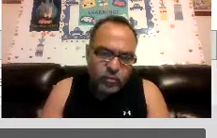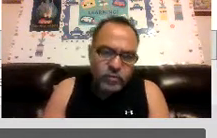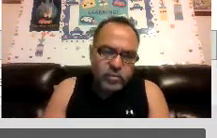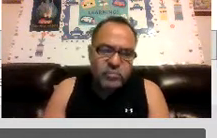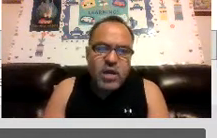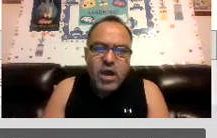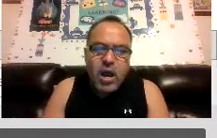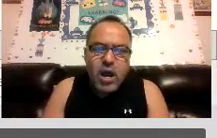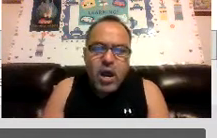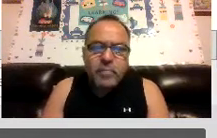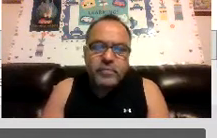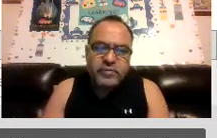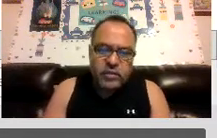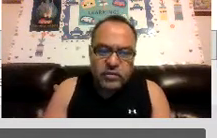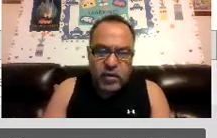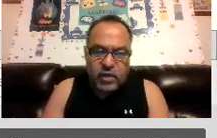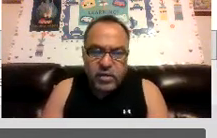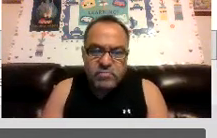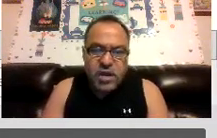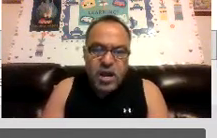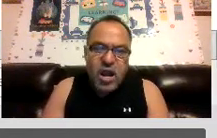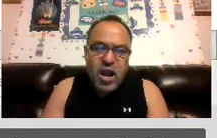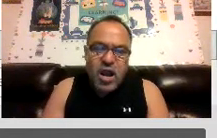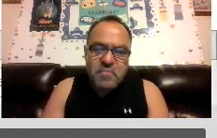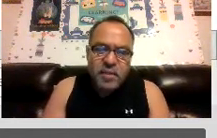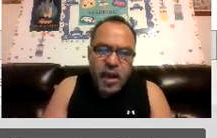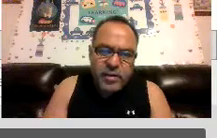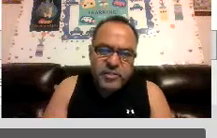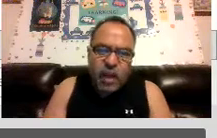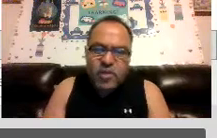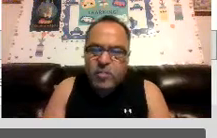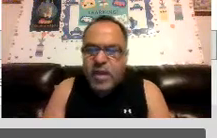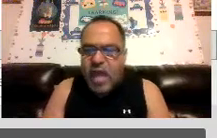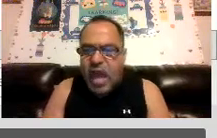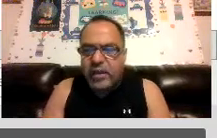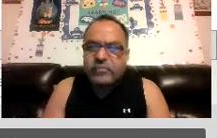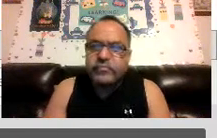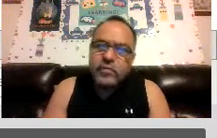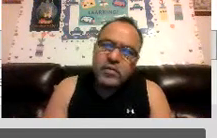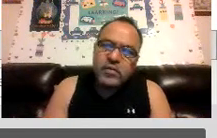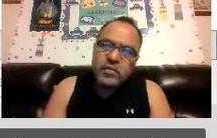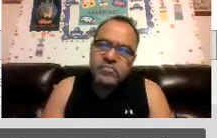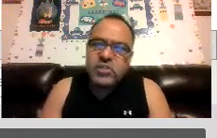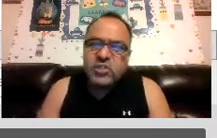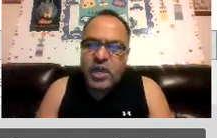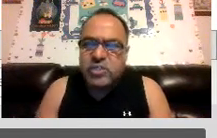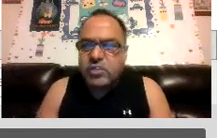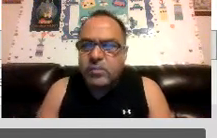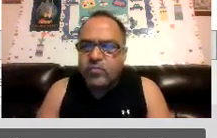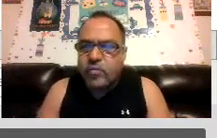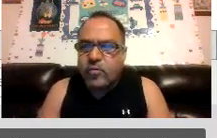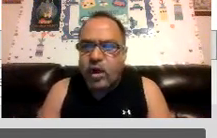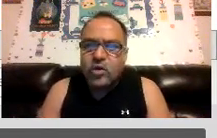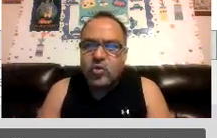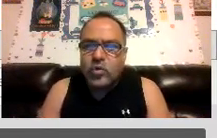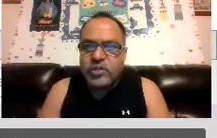it open. Mom, Tala cried. Mom, Paco's bothering me again. Mrs. Yates stood up